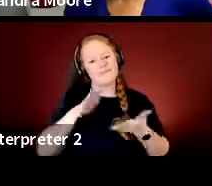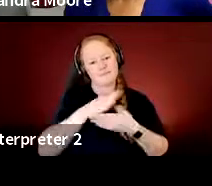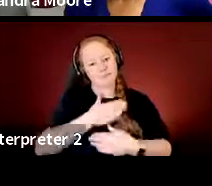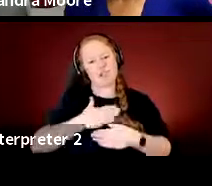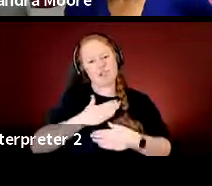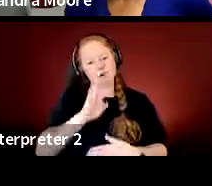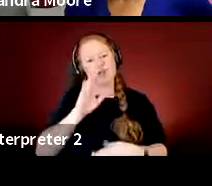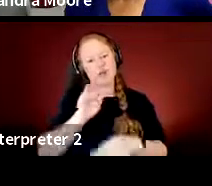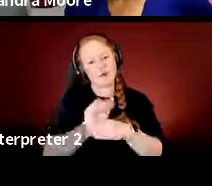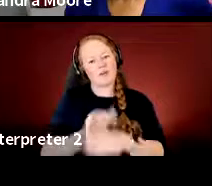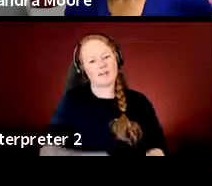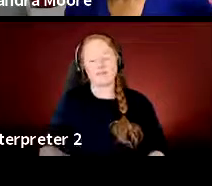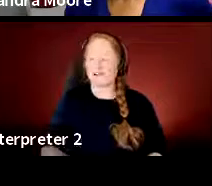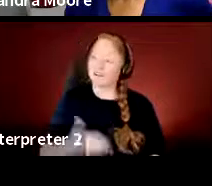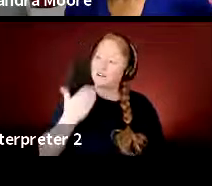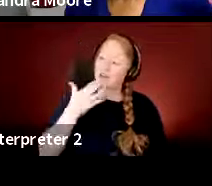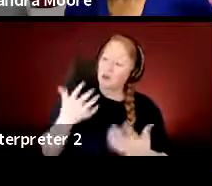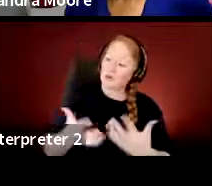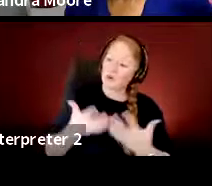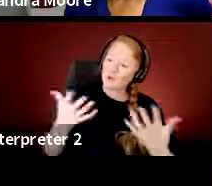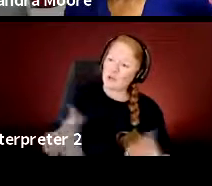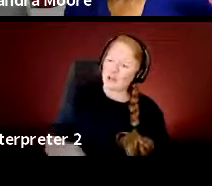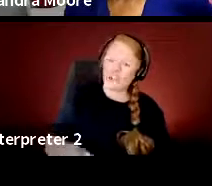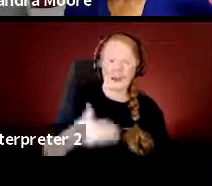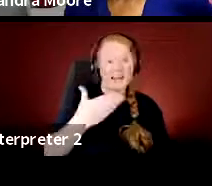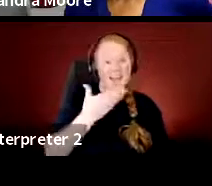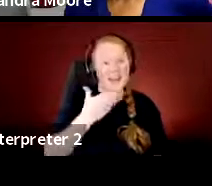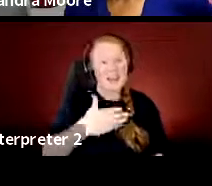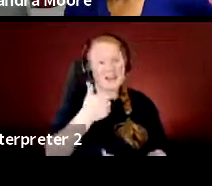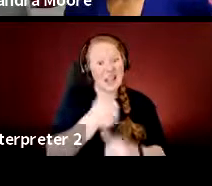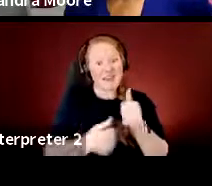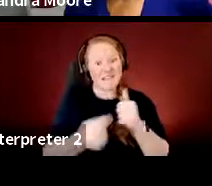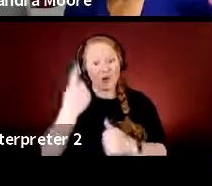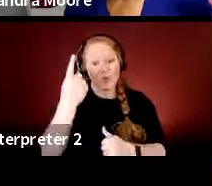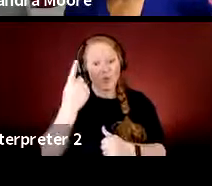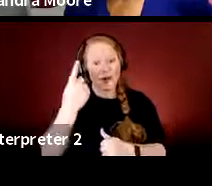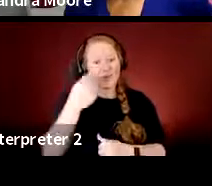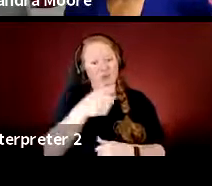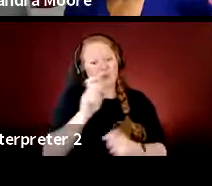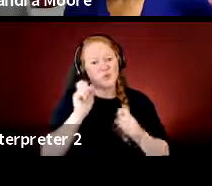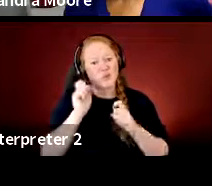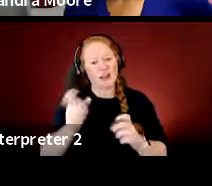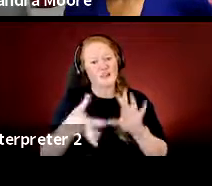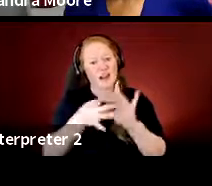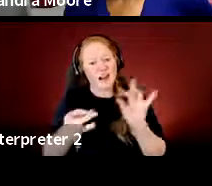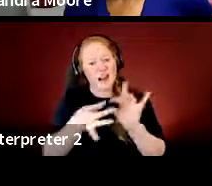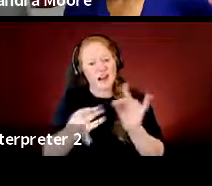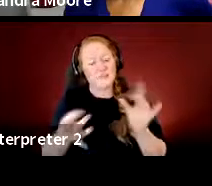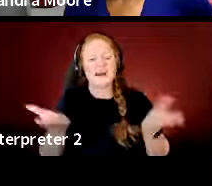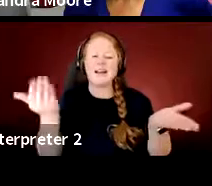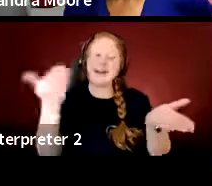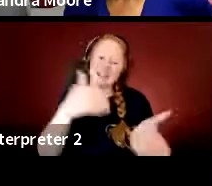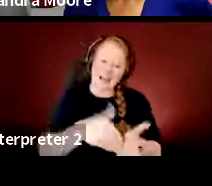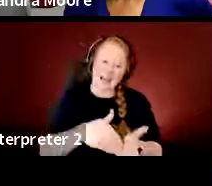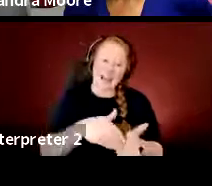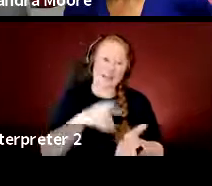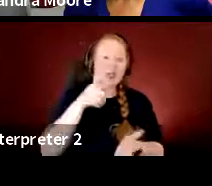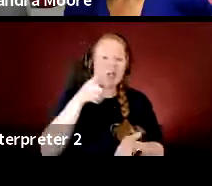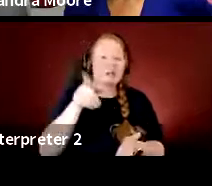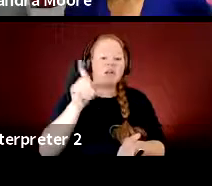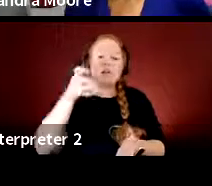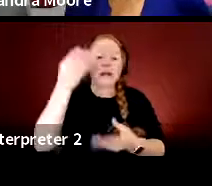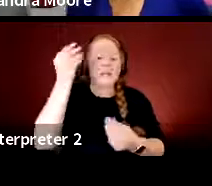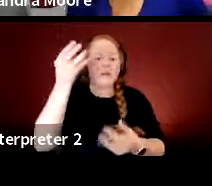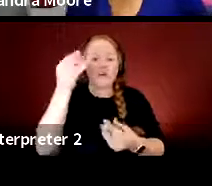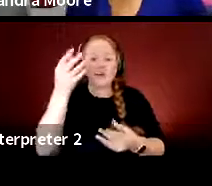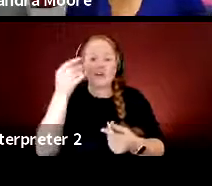Thank you so much. And thank you to everyone that gave a comment tonight. Again, you can find information on how to continue